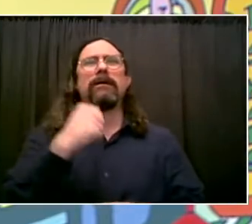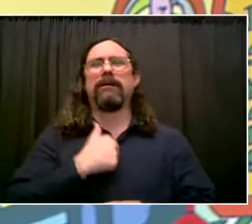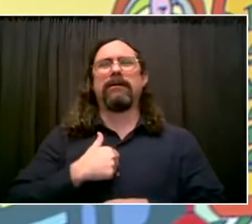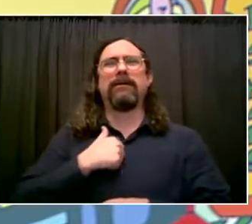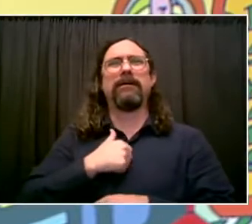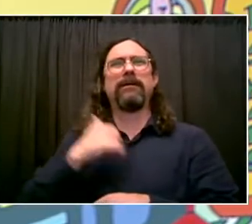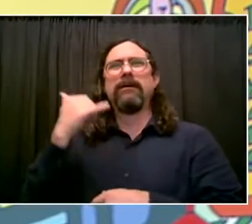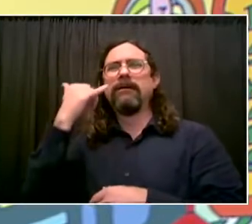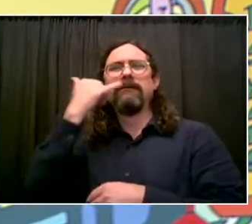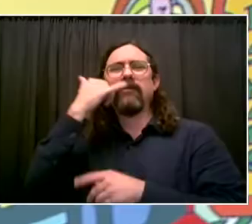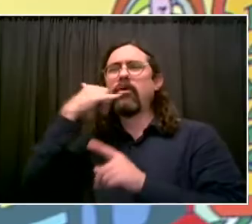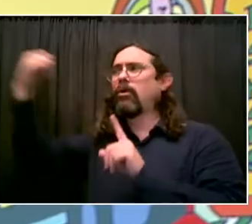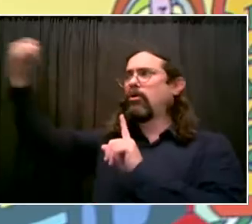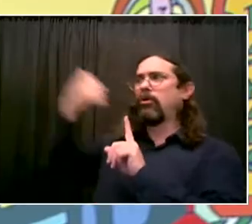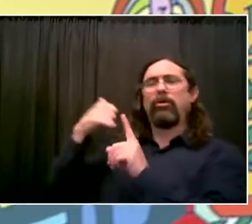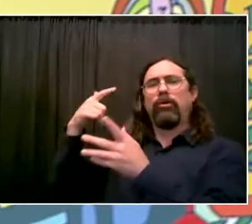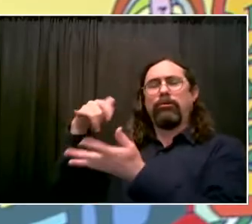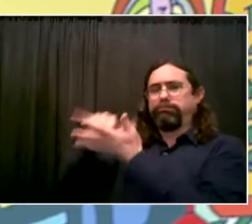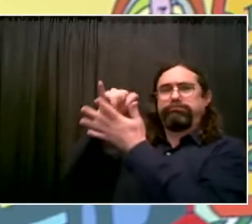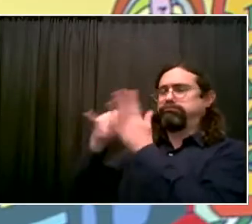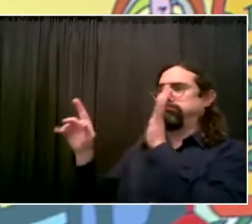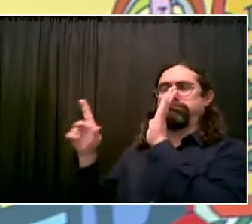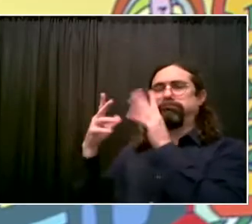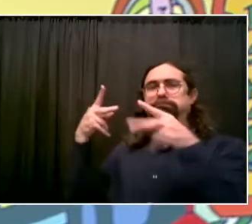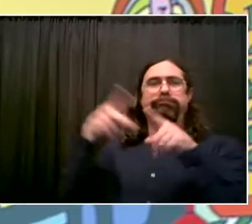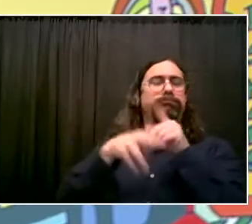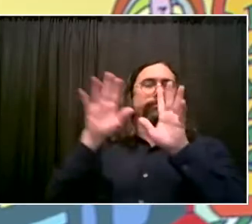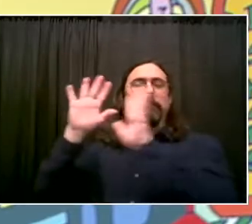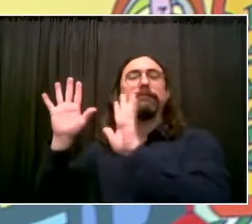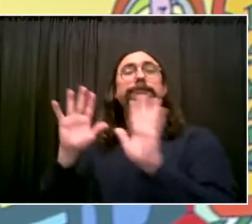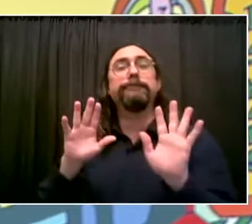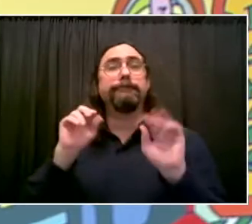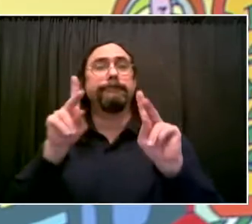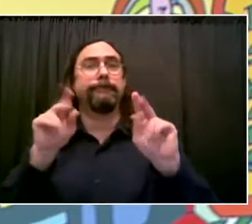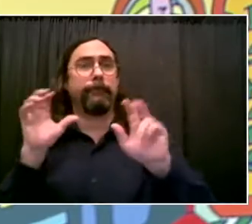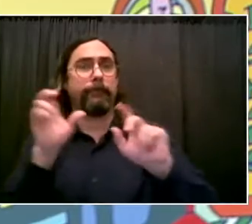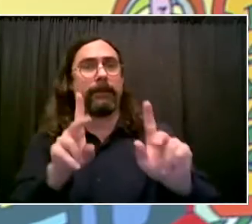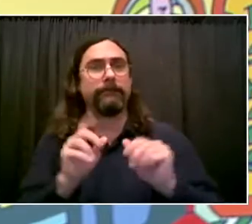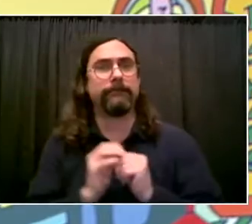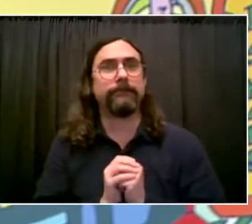ahead. Okay. The question is,